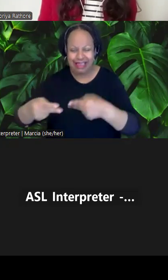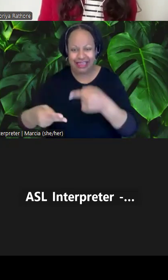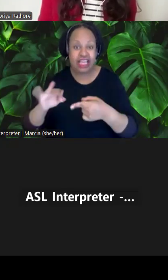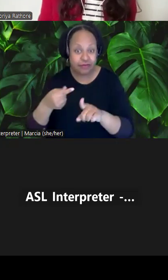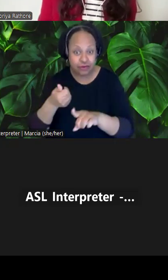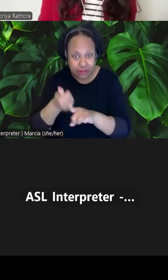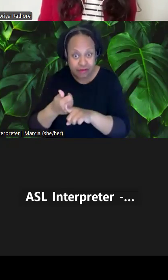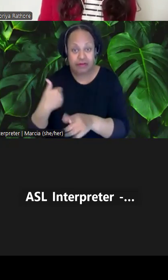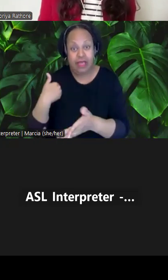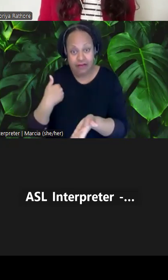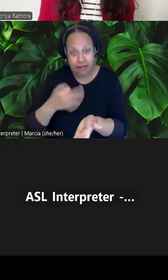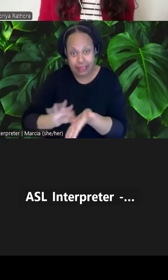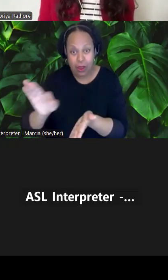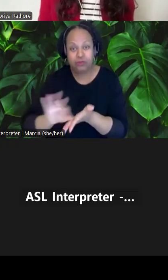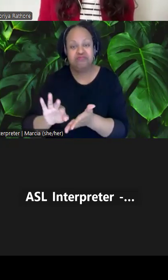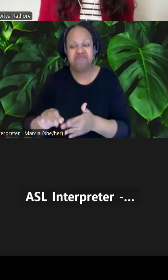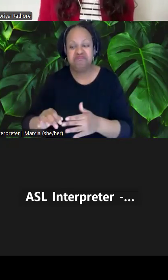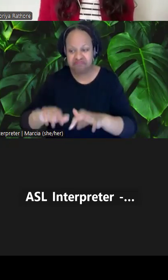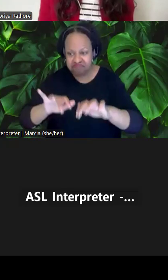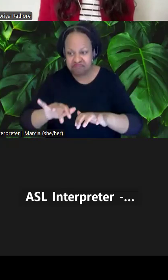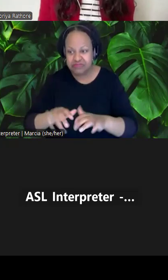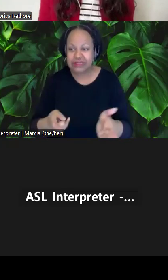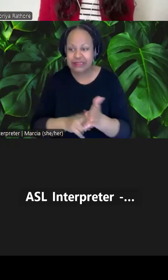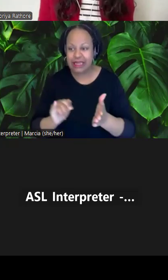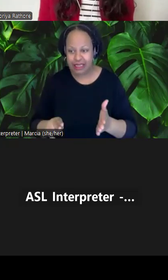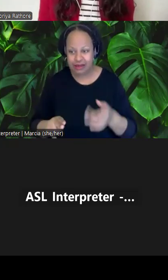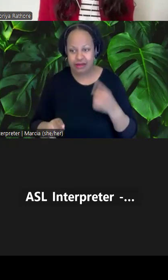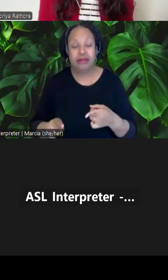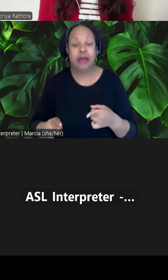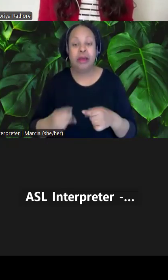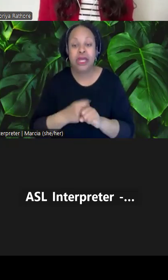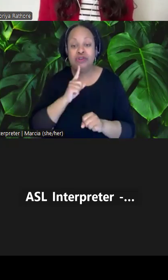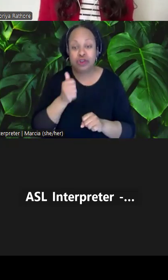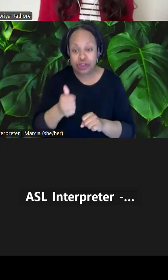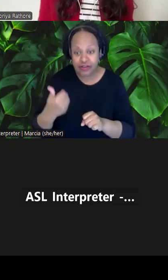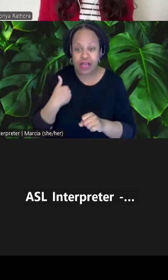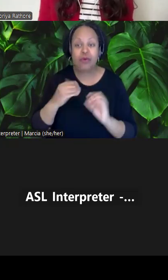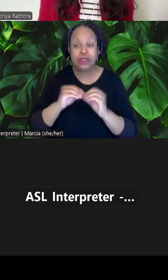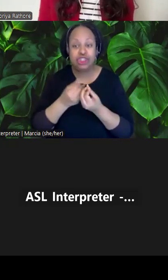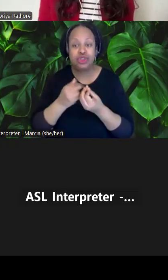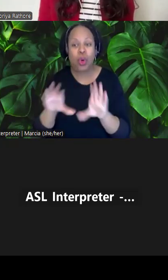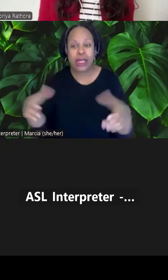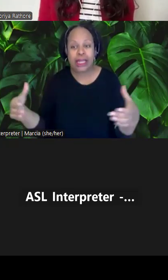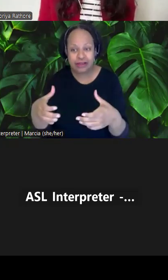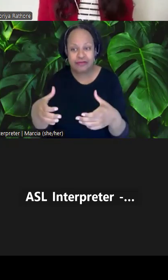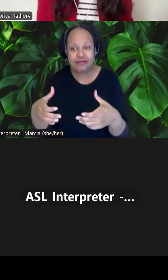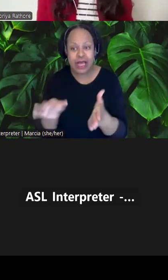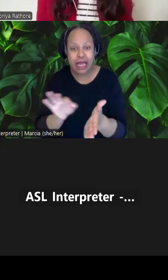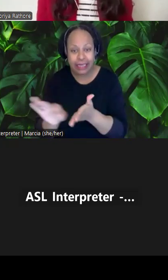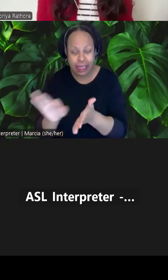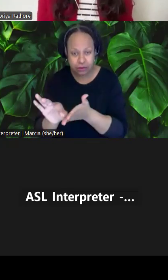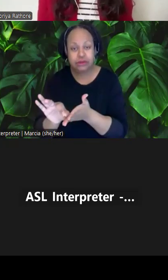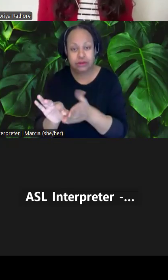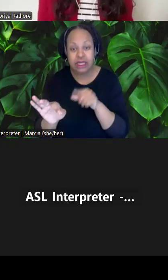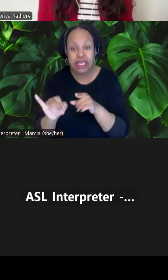you can sign in. You need to make sure that you have an organization or collective account, though. If you've only applied